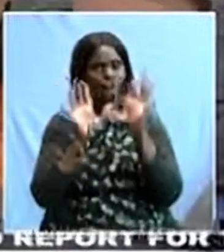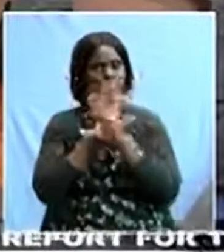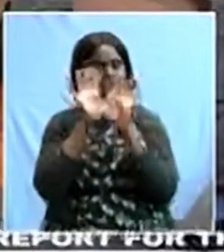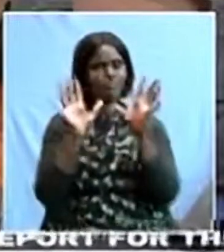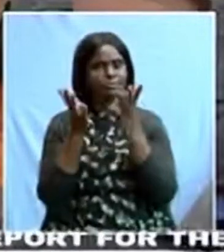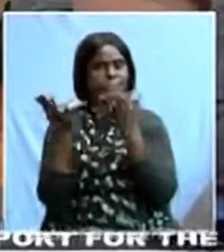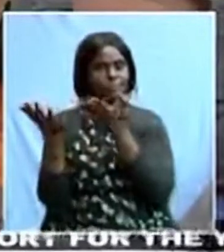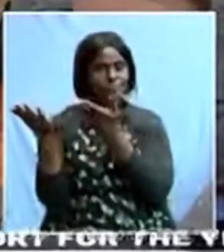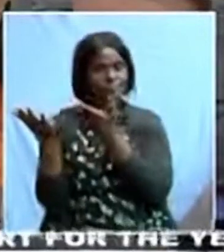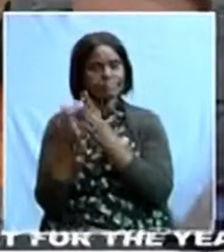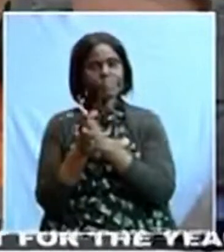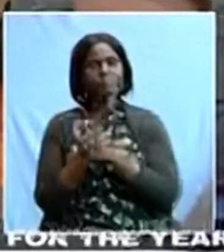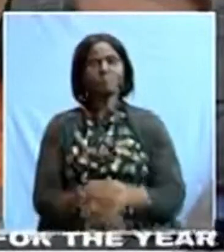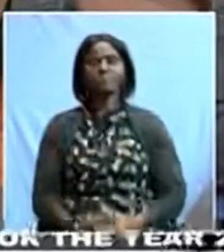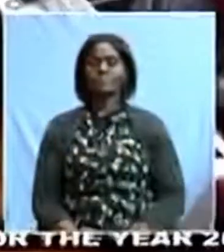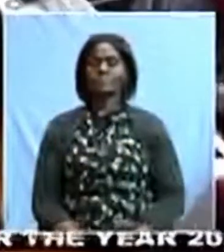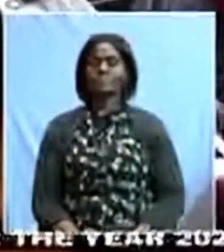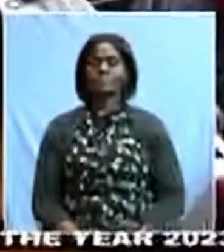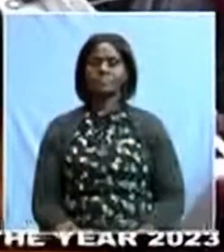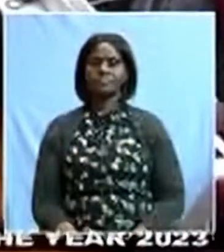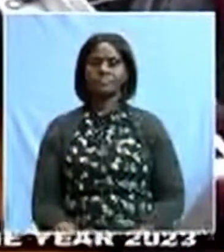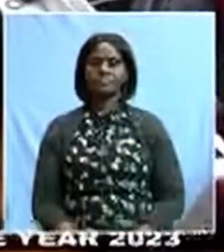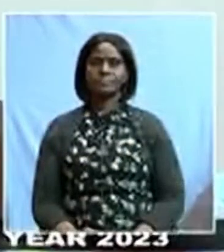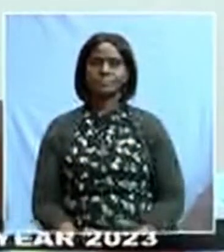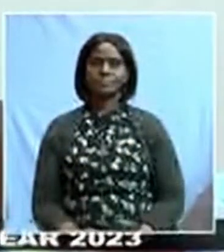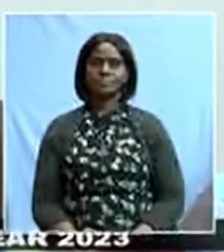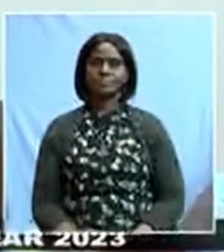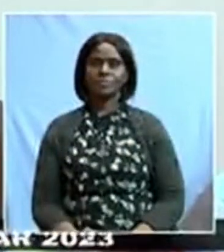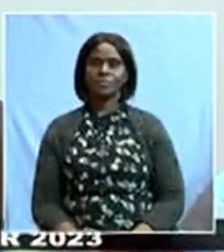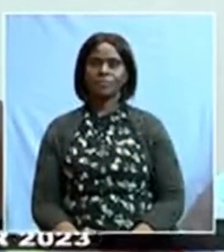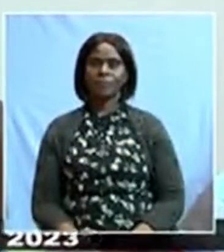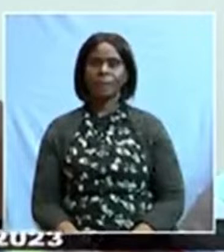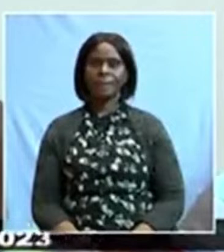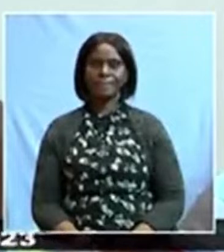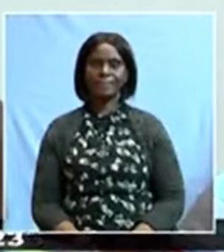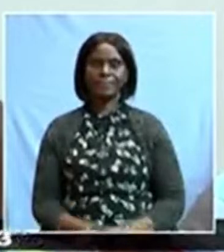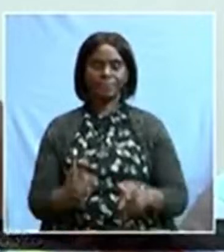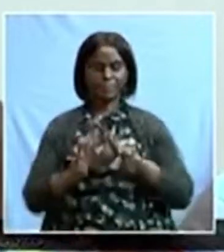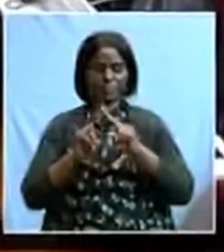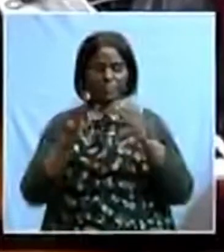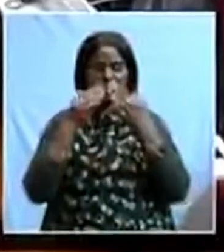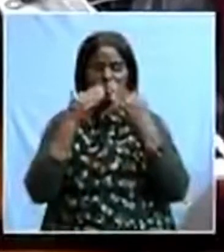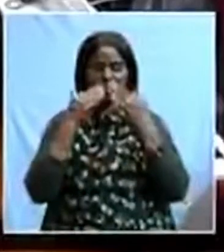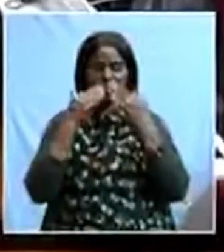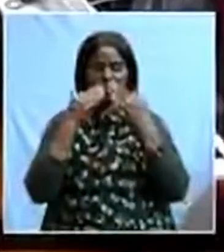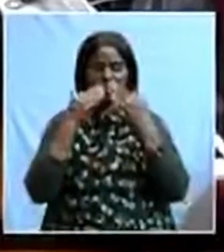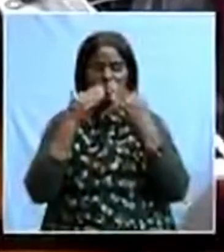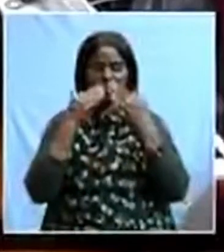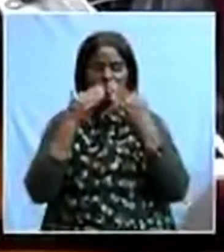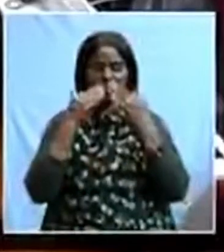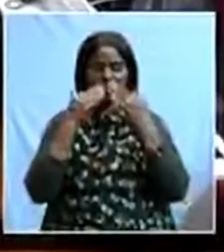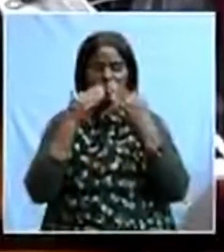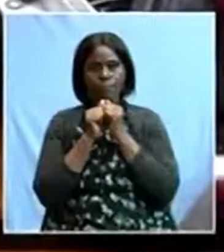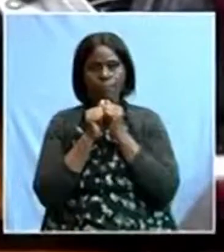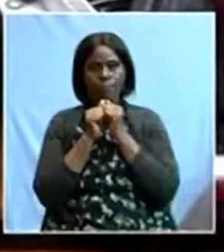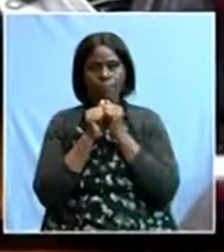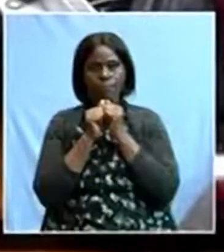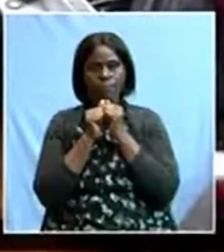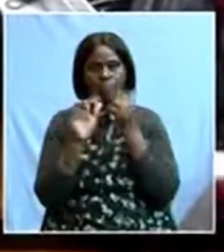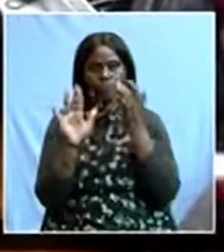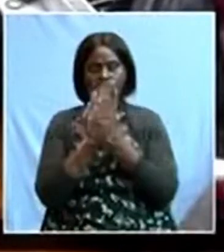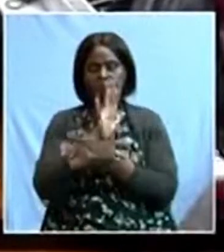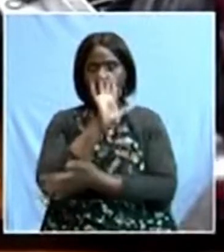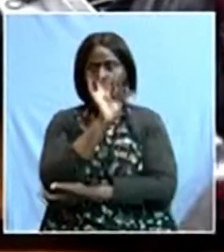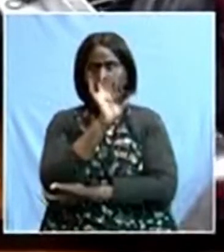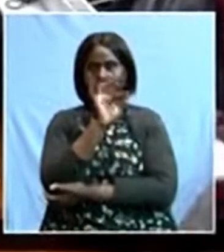So we can start with Honorable Mwene Rohamba. Thank you so much, Chair. I think let me start with page 9,